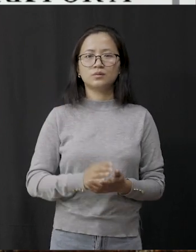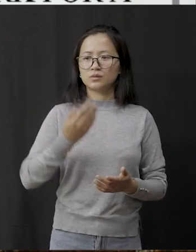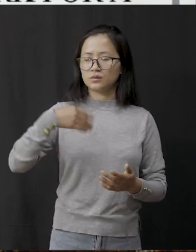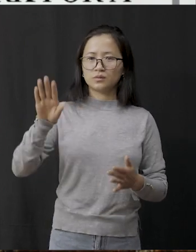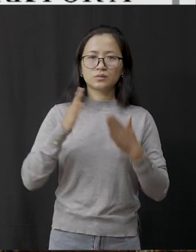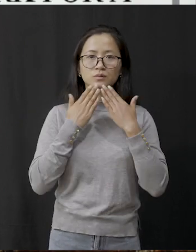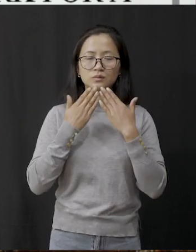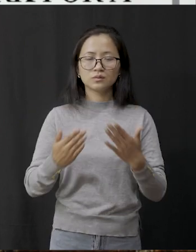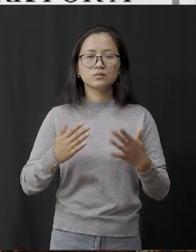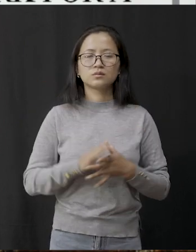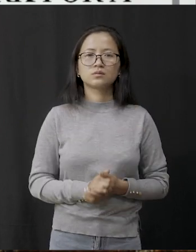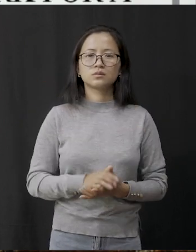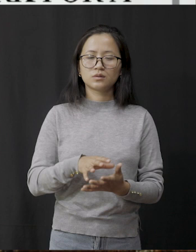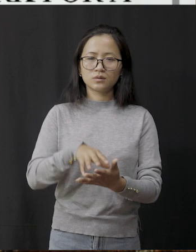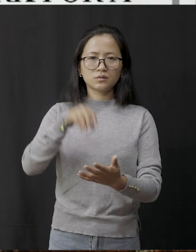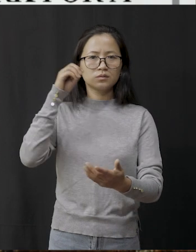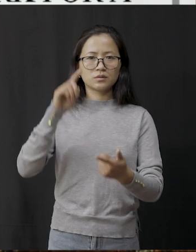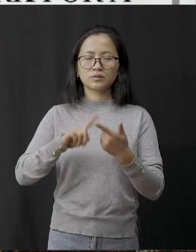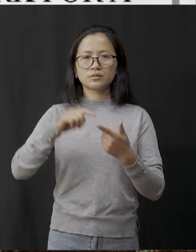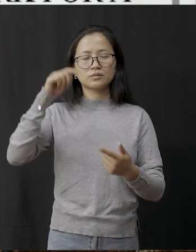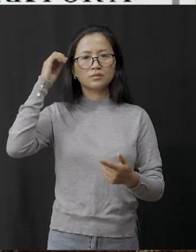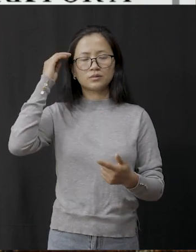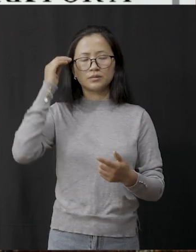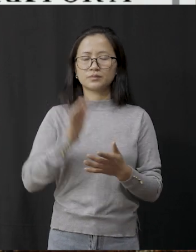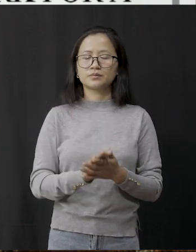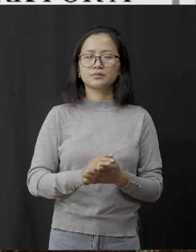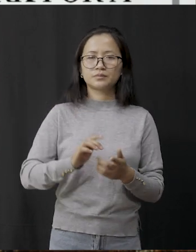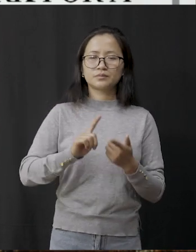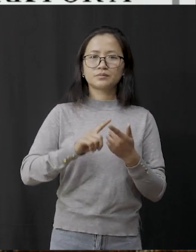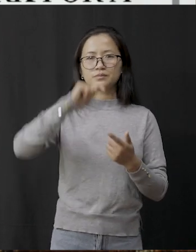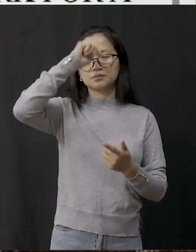go to school, to get education for every children,